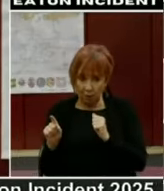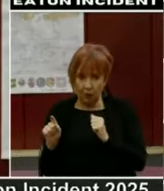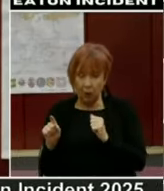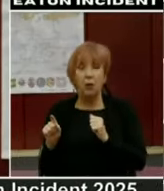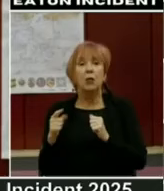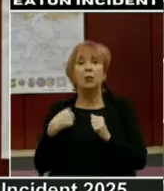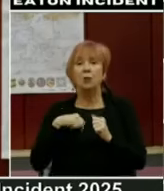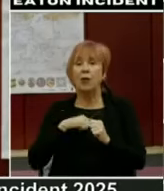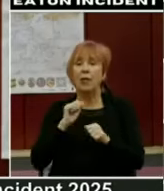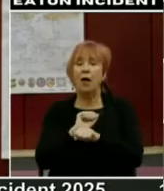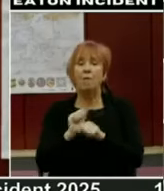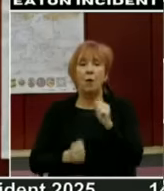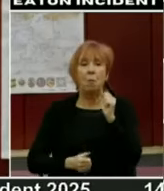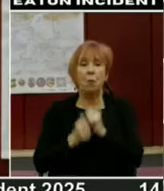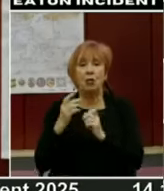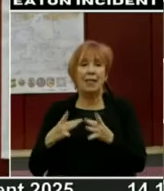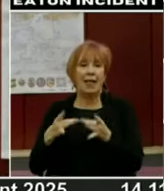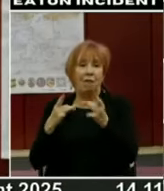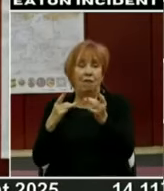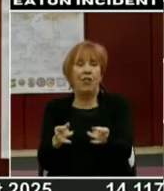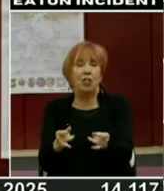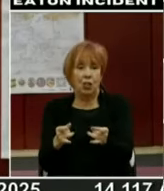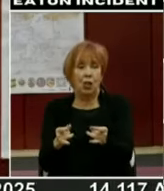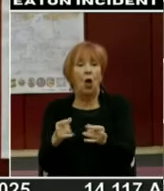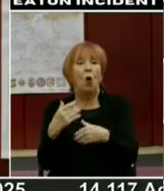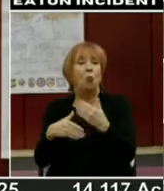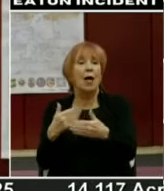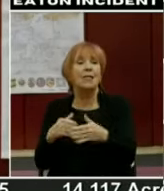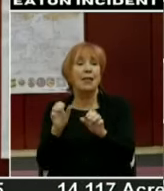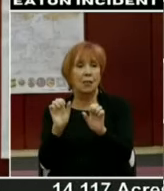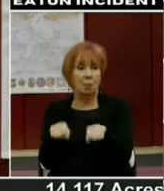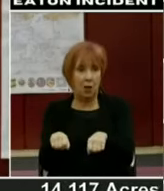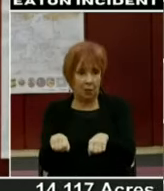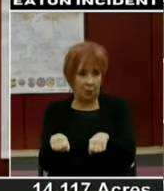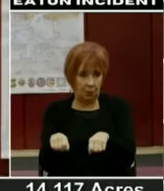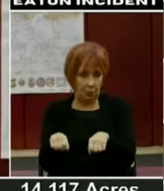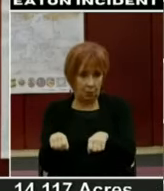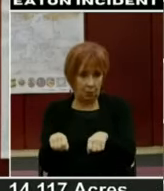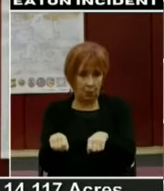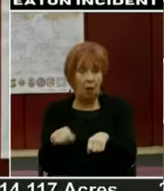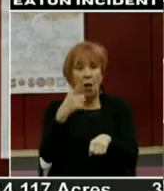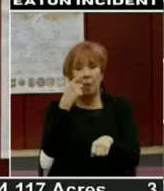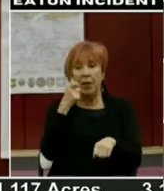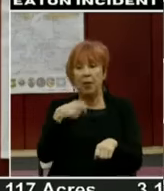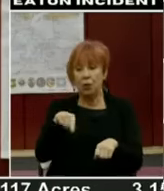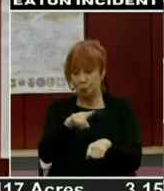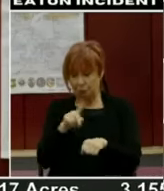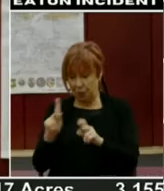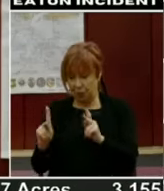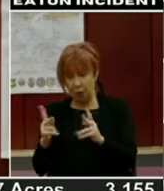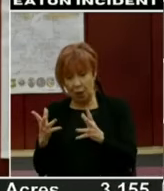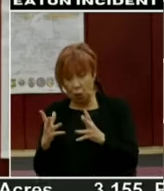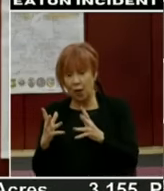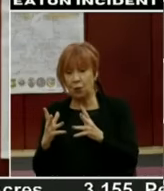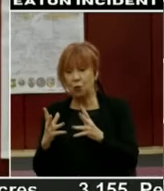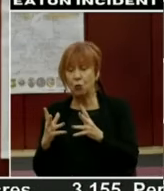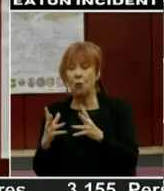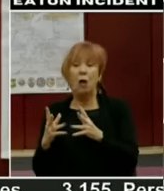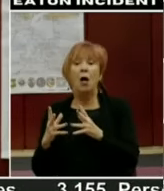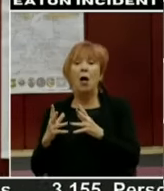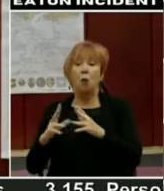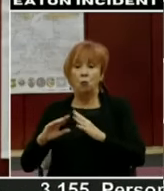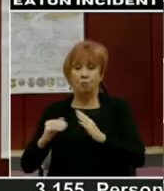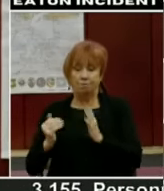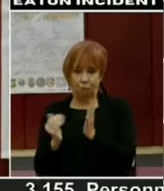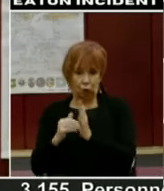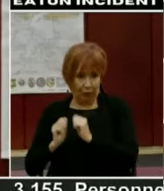most efficient, streamlined process possible as those of you who will need to focus on rebuilding embark upon that process. We want it